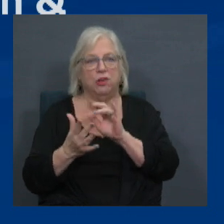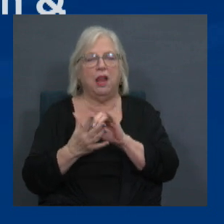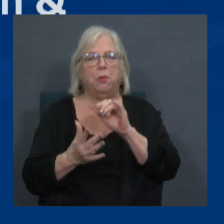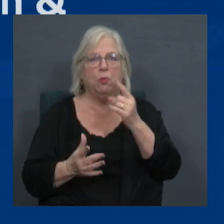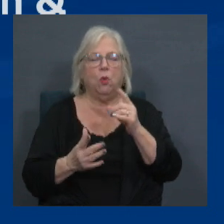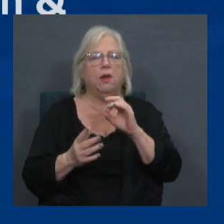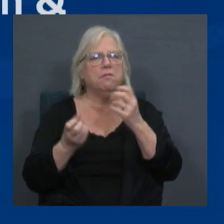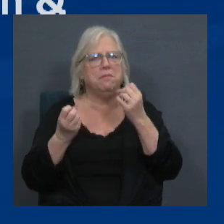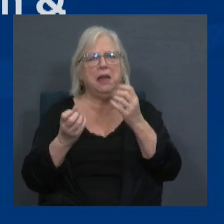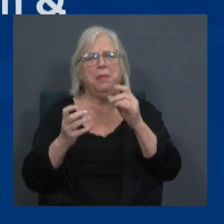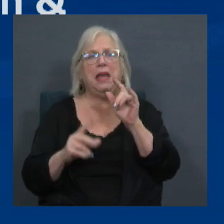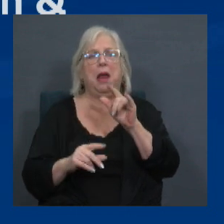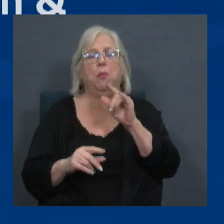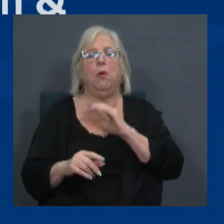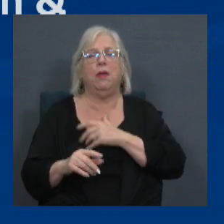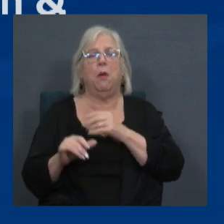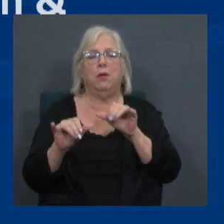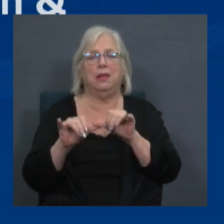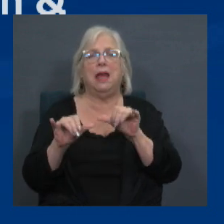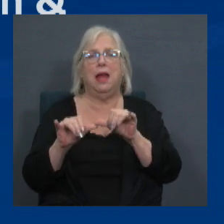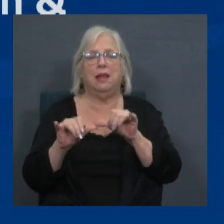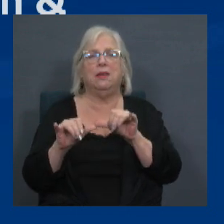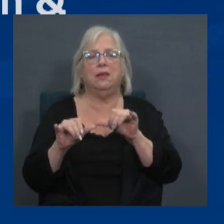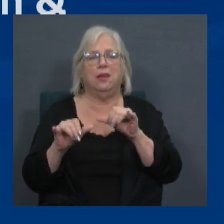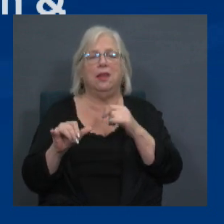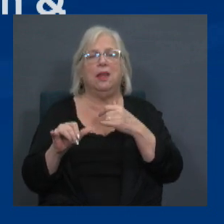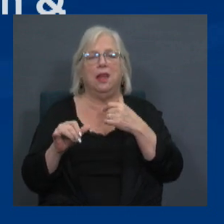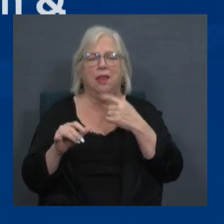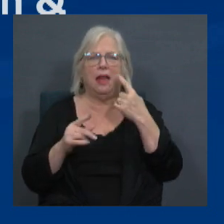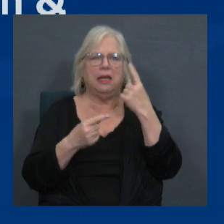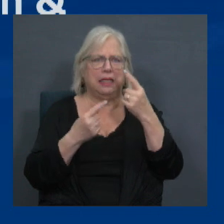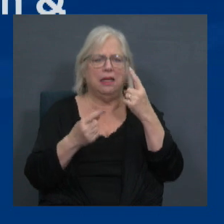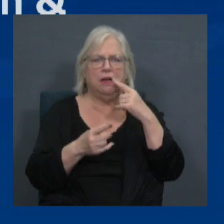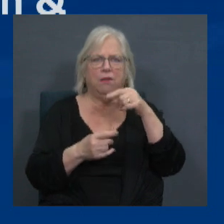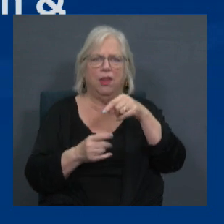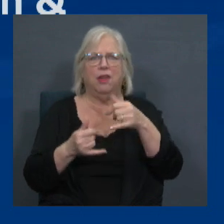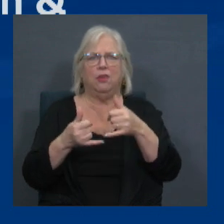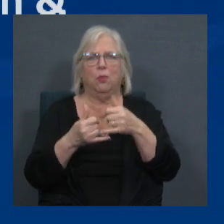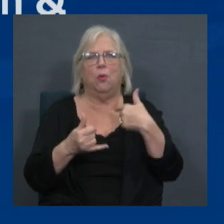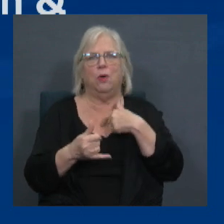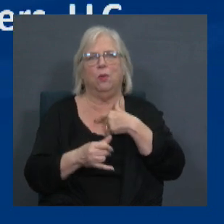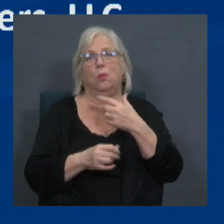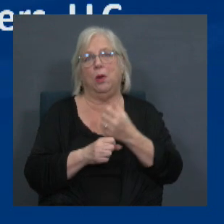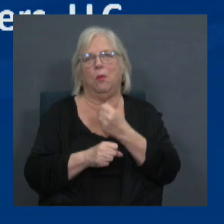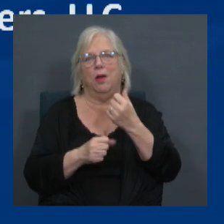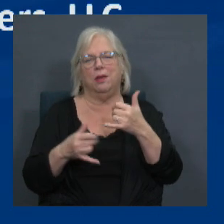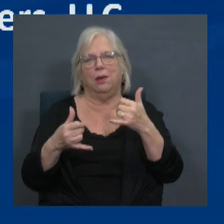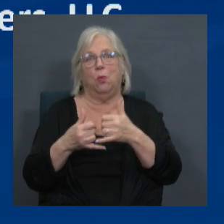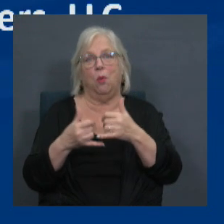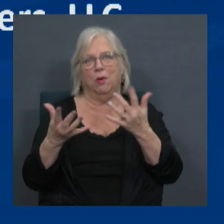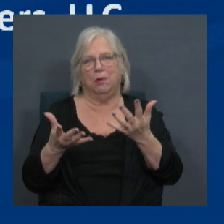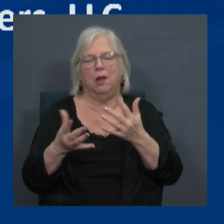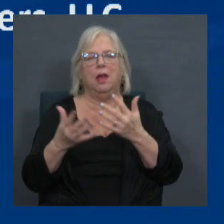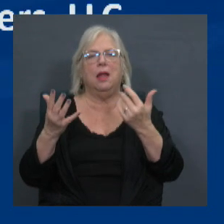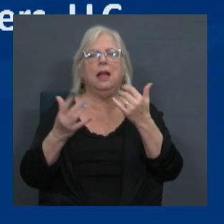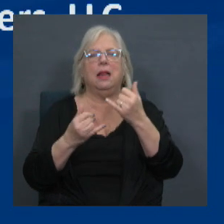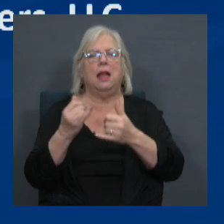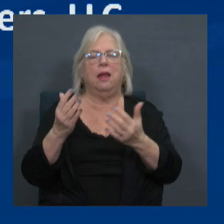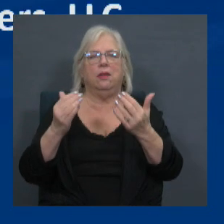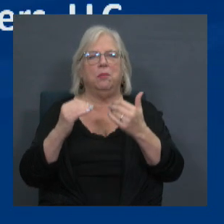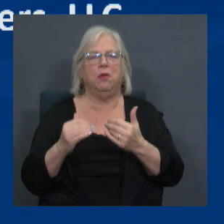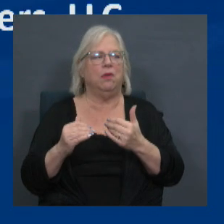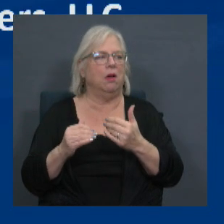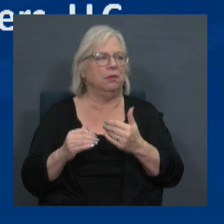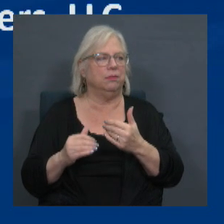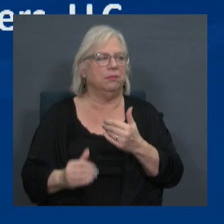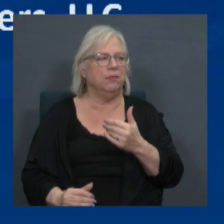many airports our size in the country that were considered for that award. Lastly, and to sort of move on to the